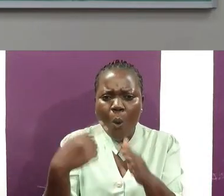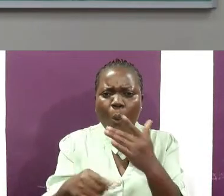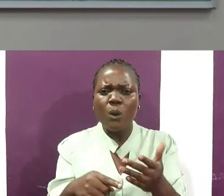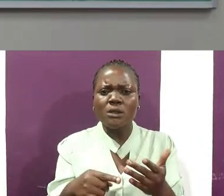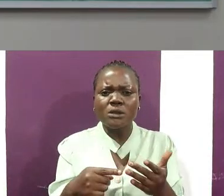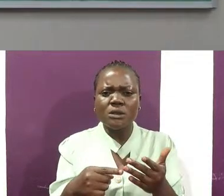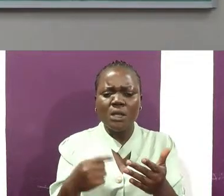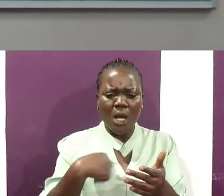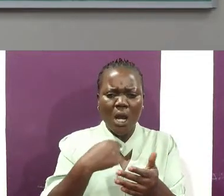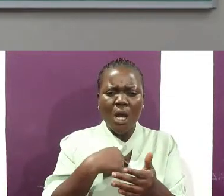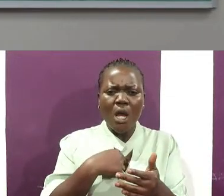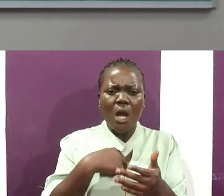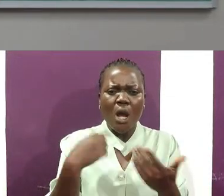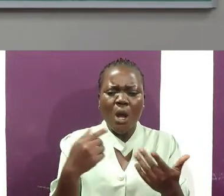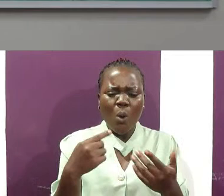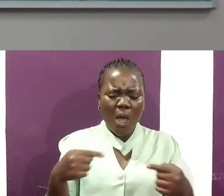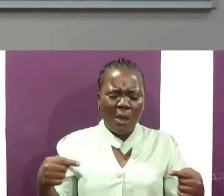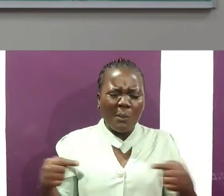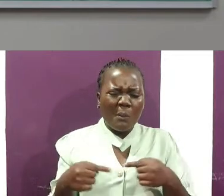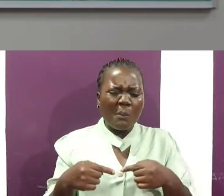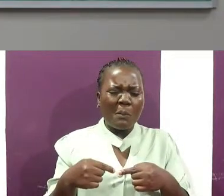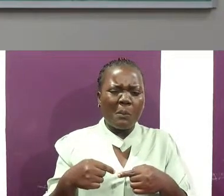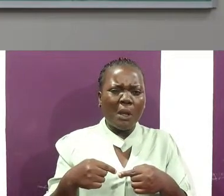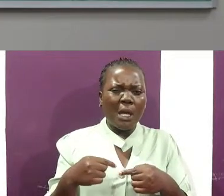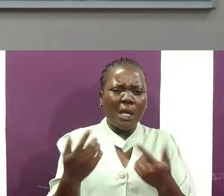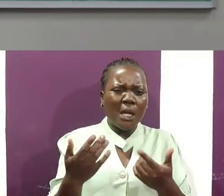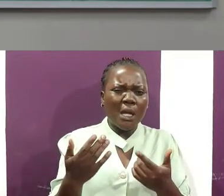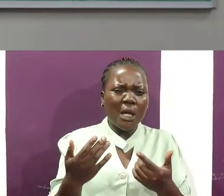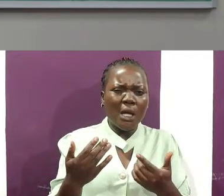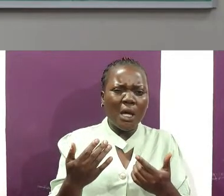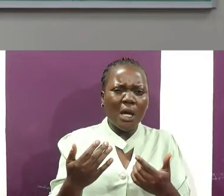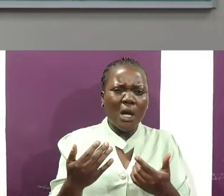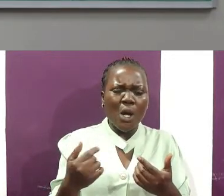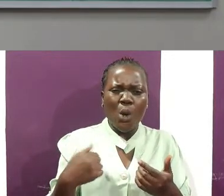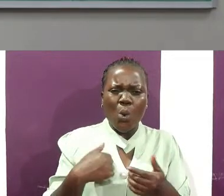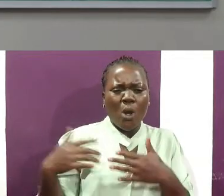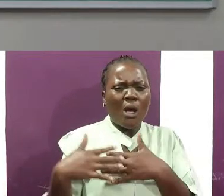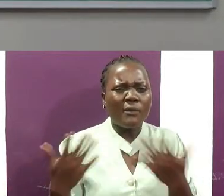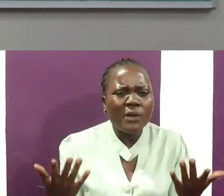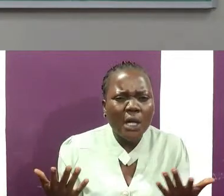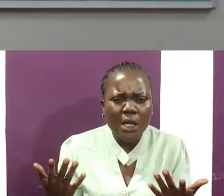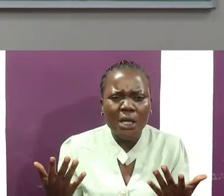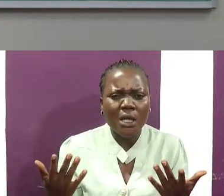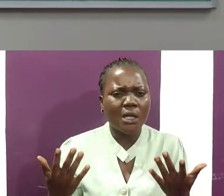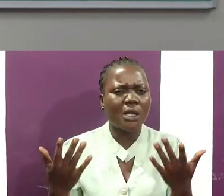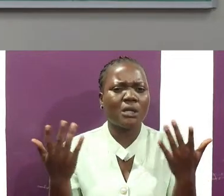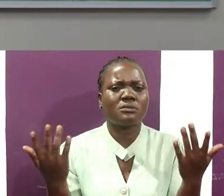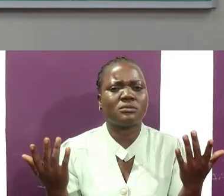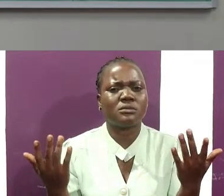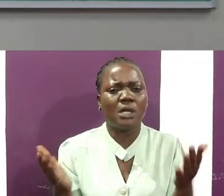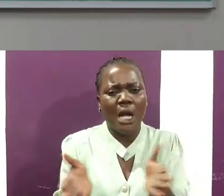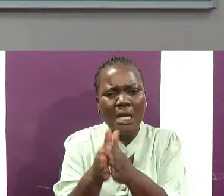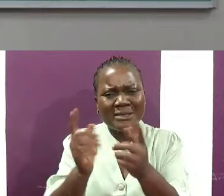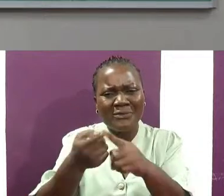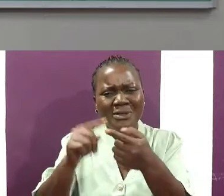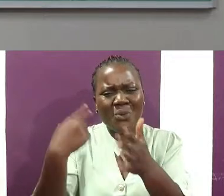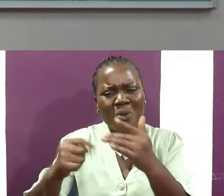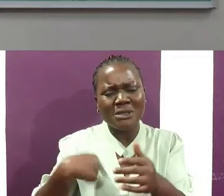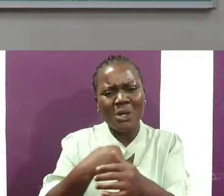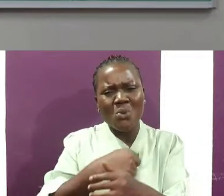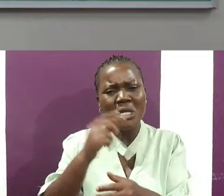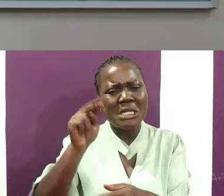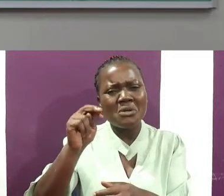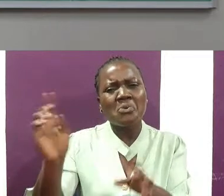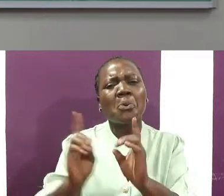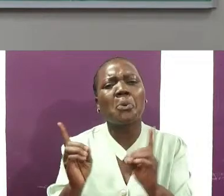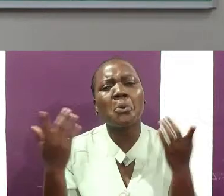And Peter tells them exactly what they need to do in verse 38, which says, repent and let every one of you be baptized in the name of Jesus Christ